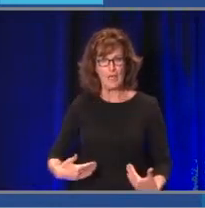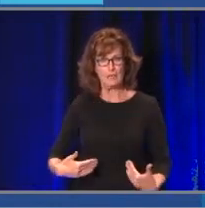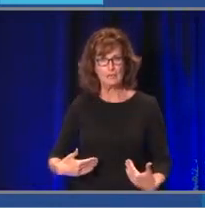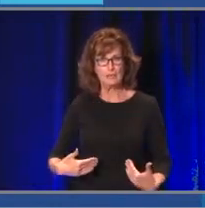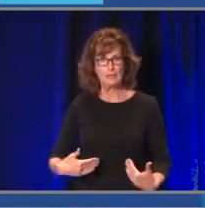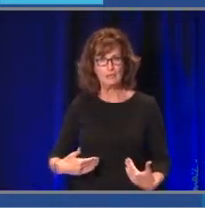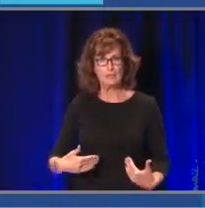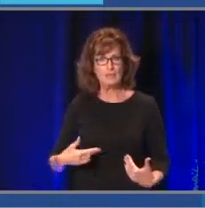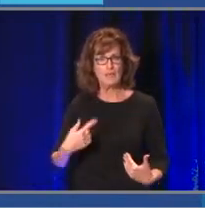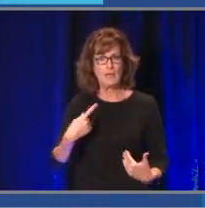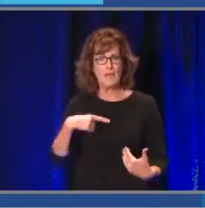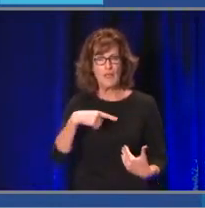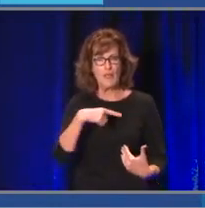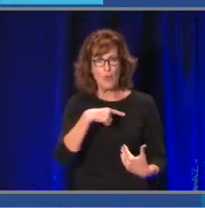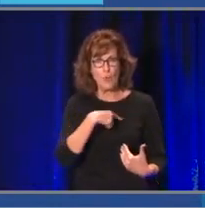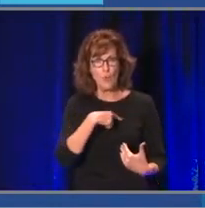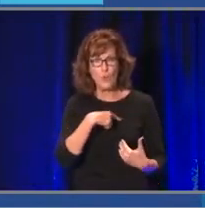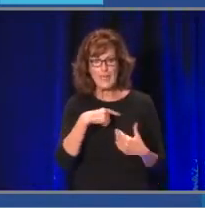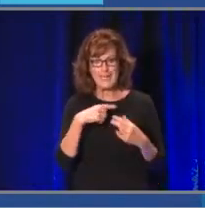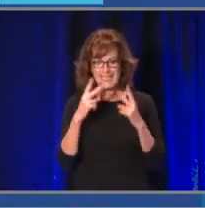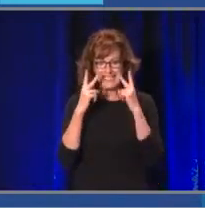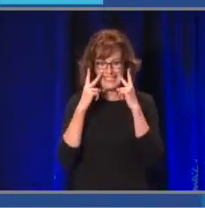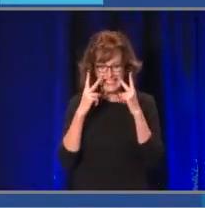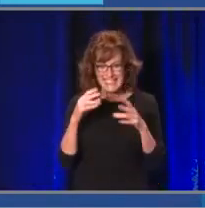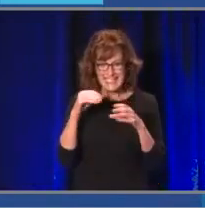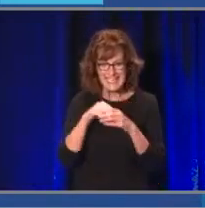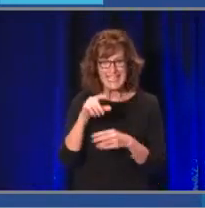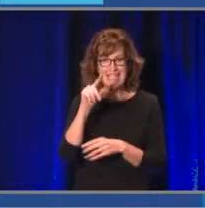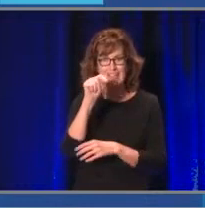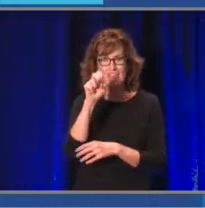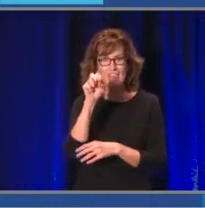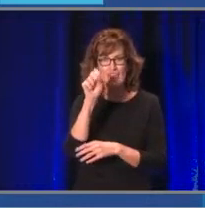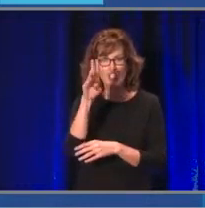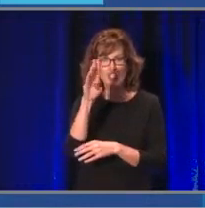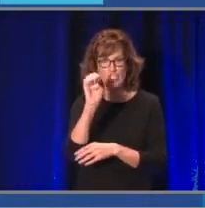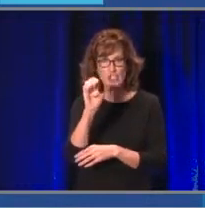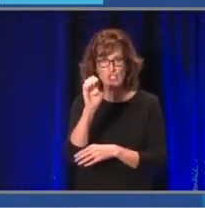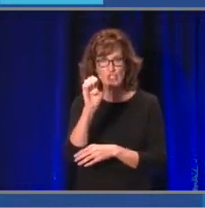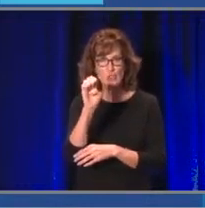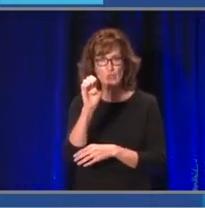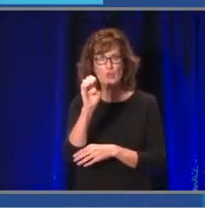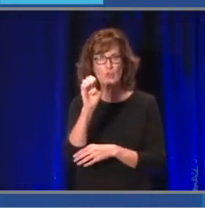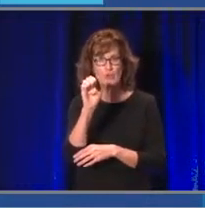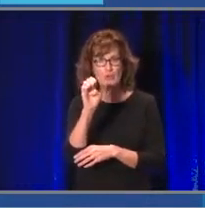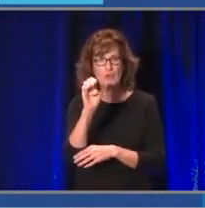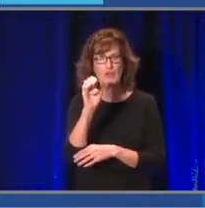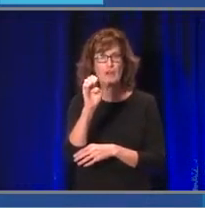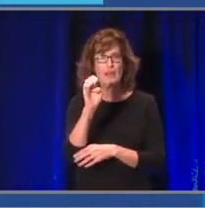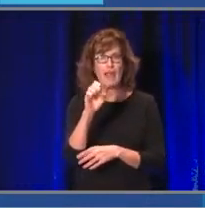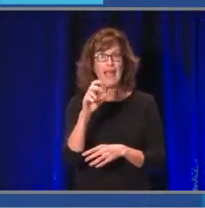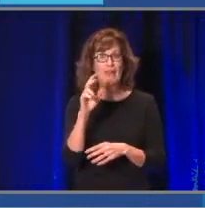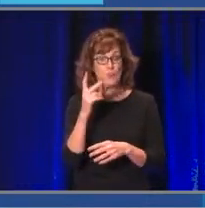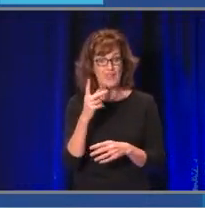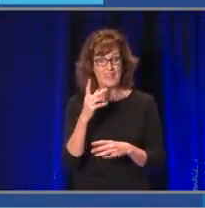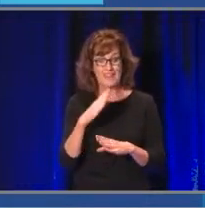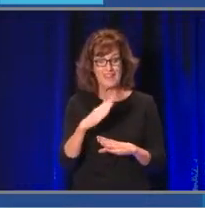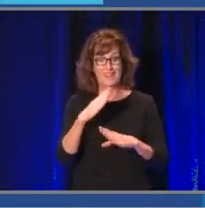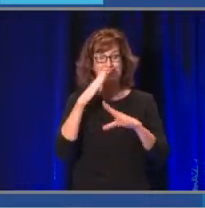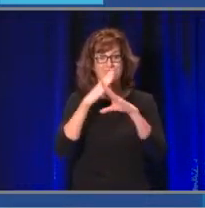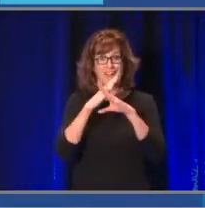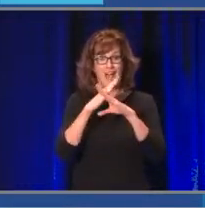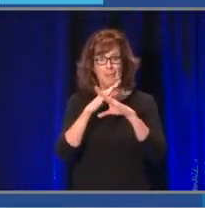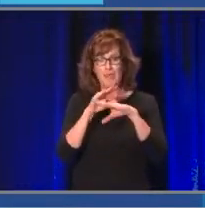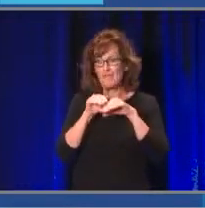and will prepare the tissue for metastatic cells that are detached from the tumor to access this tissue and start a secondary tumor. Wow.